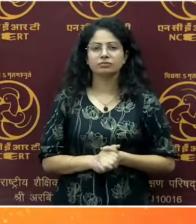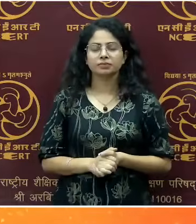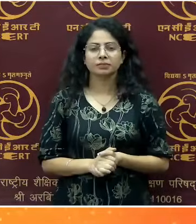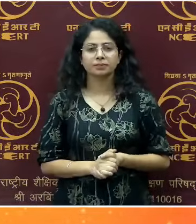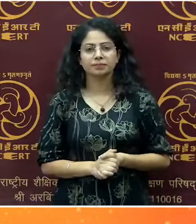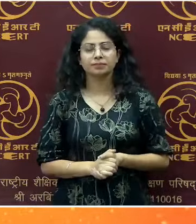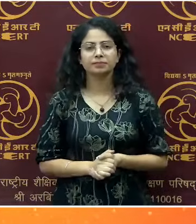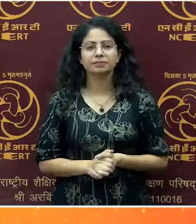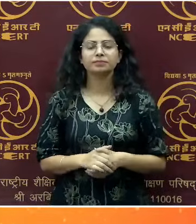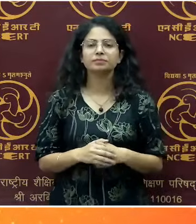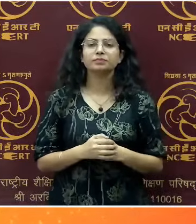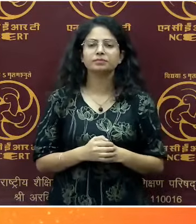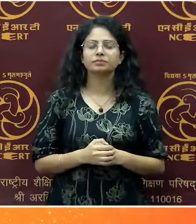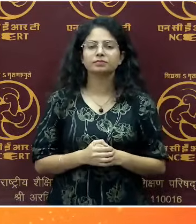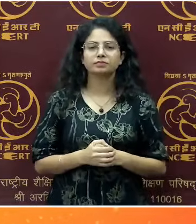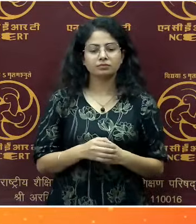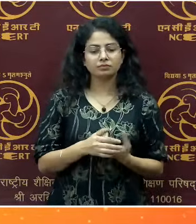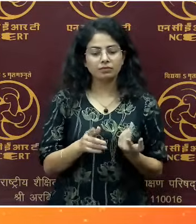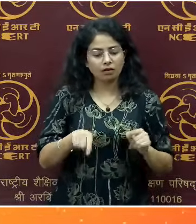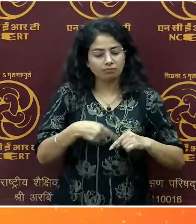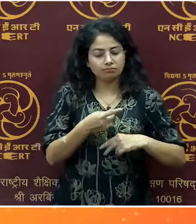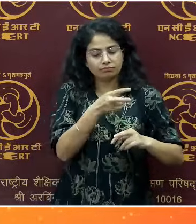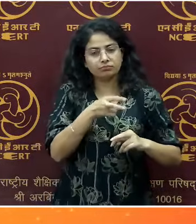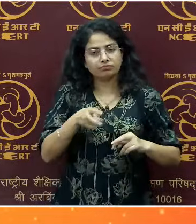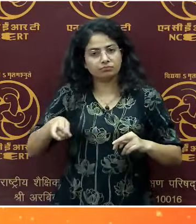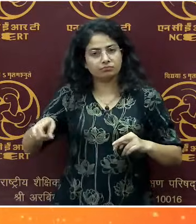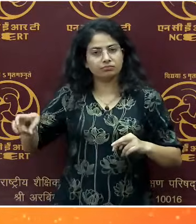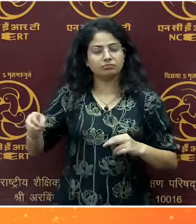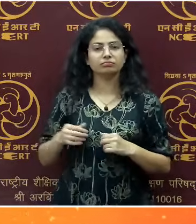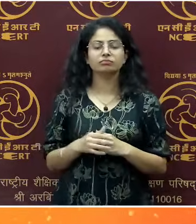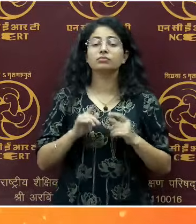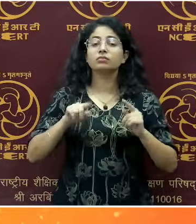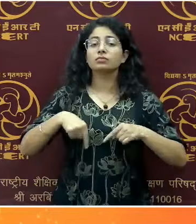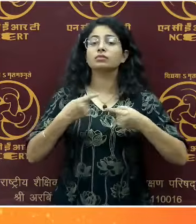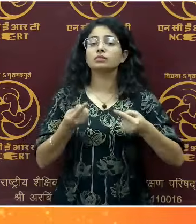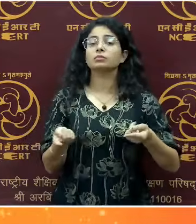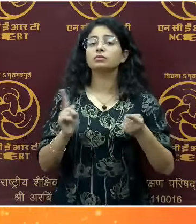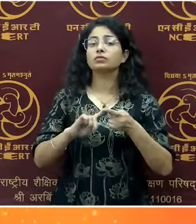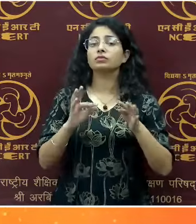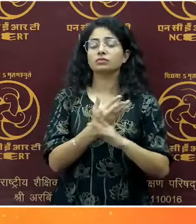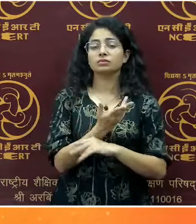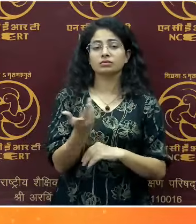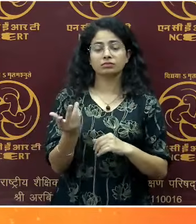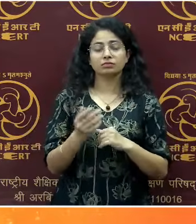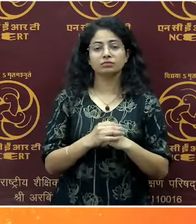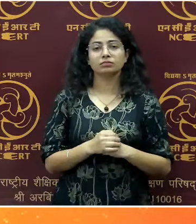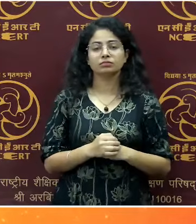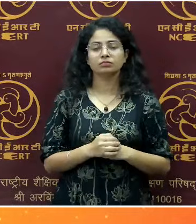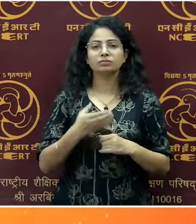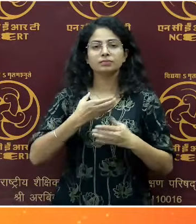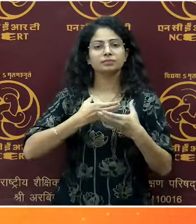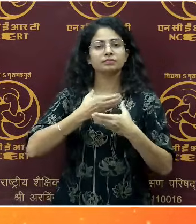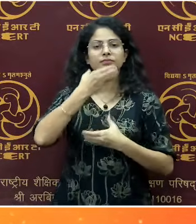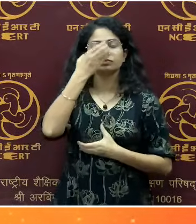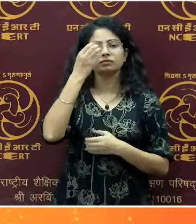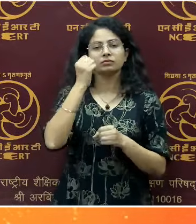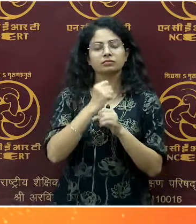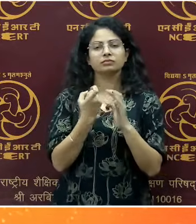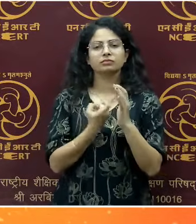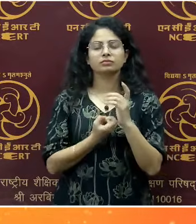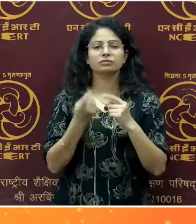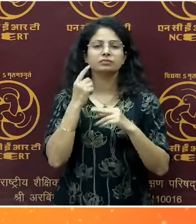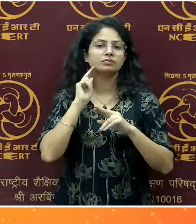And just went away. Yes. Then there is giraffe. Giraffe. You can